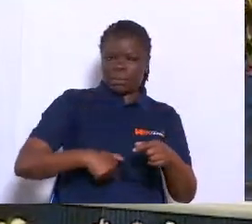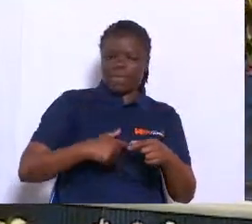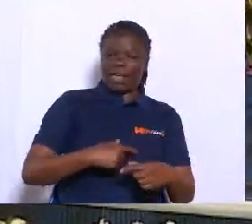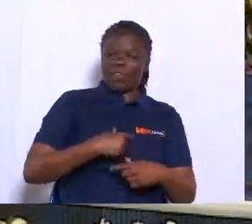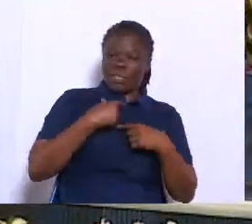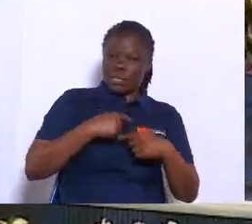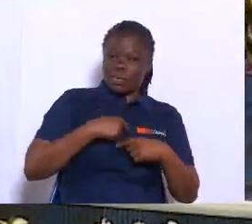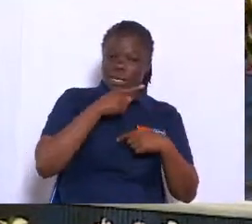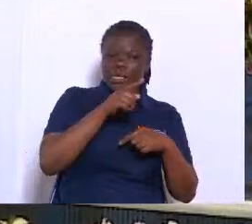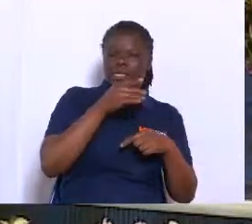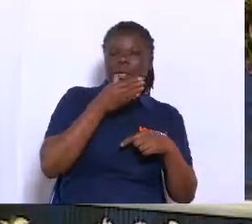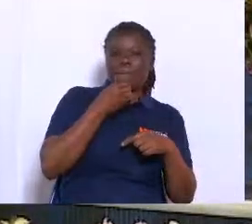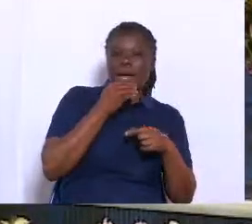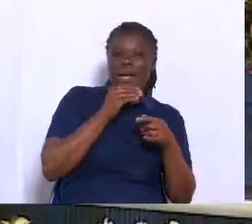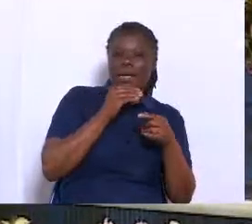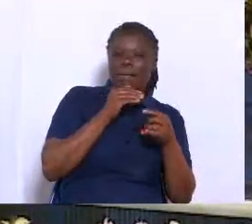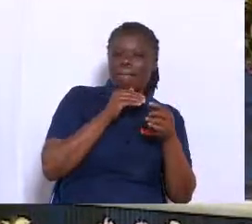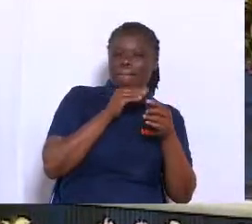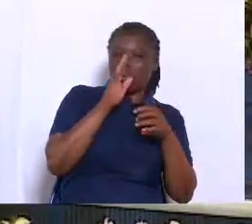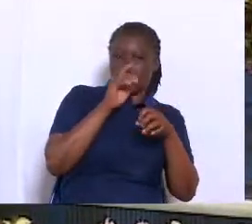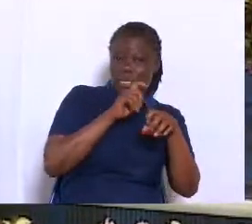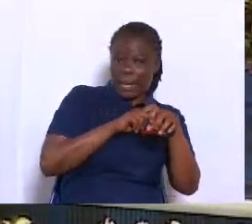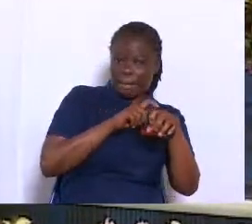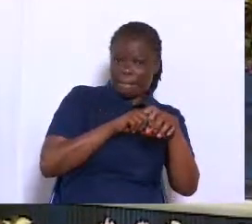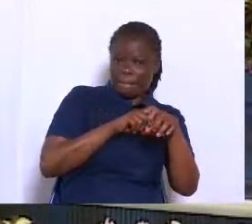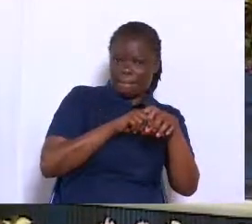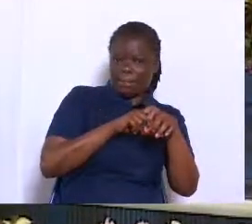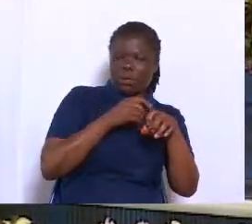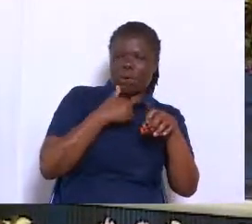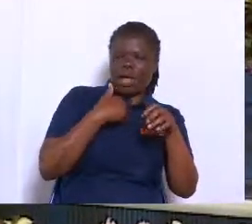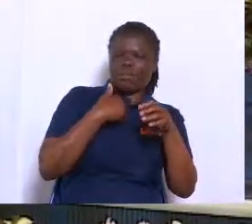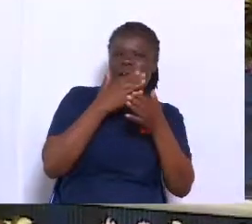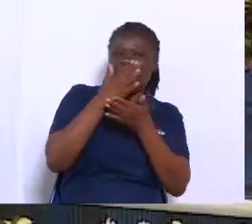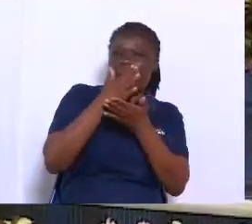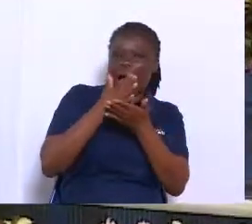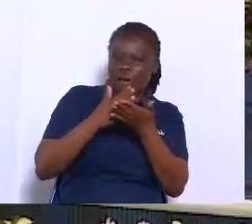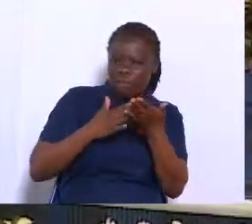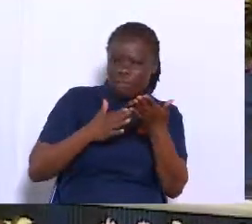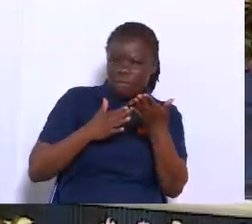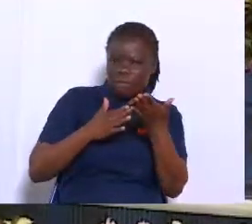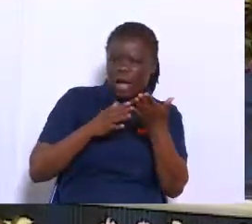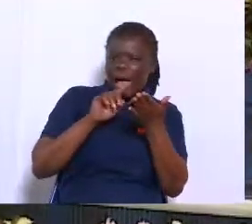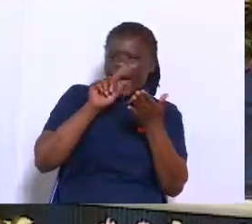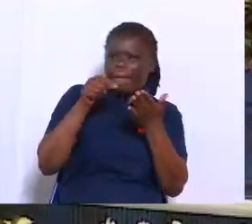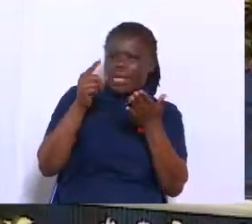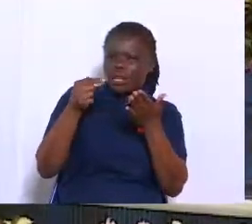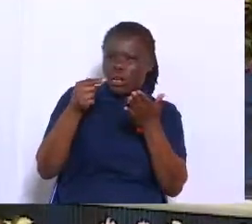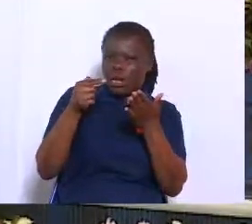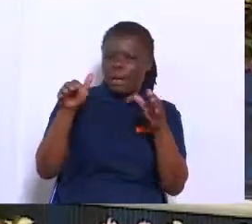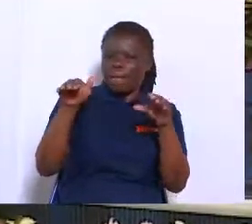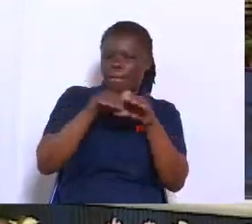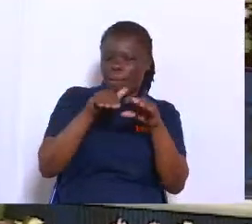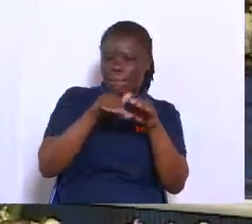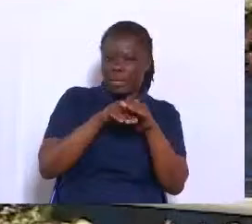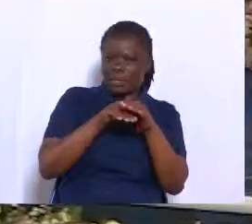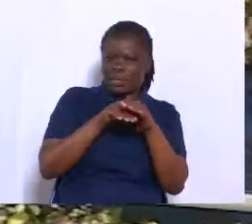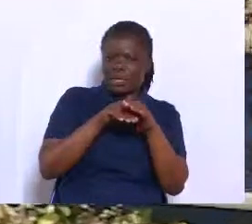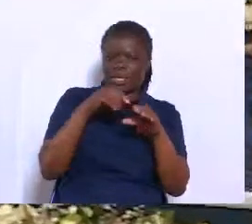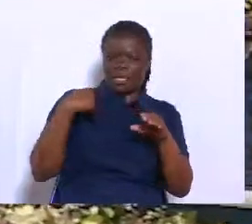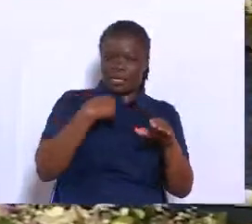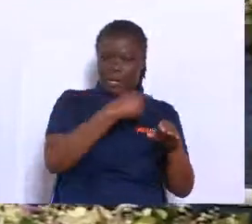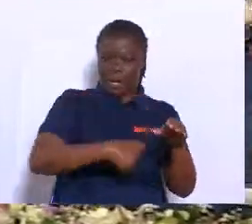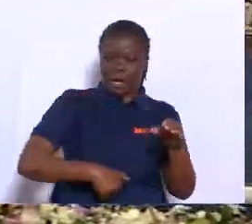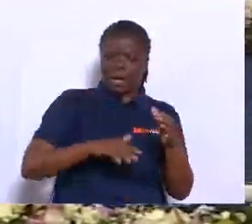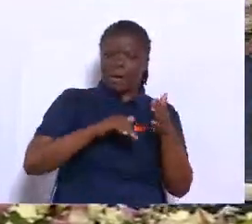now. There are over 500,000 members in China, many of them standing firm for